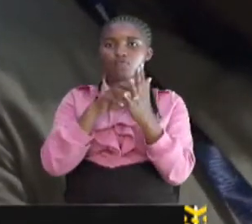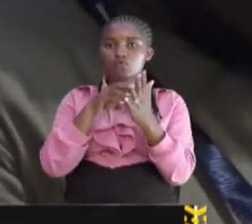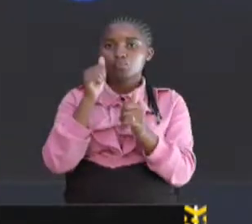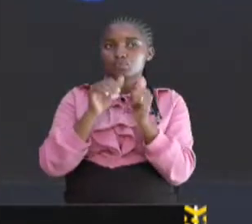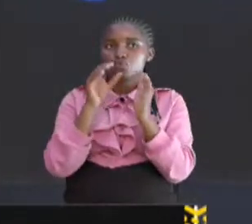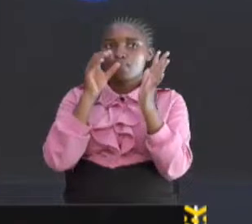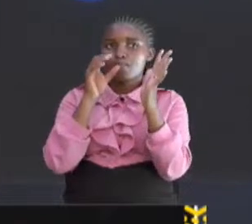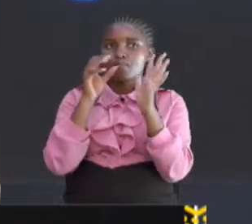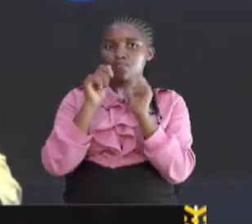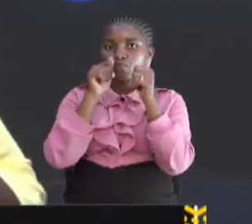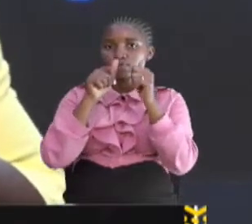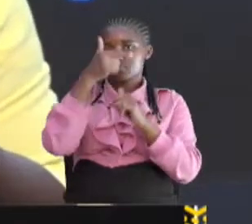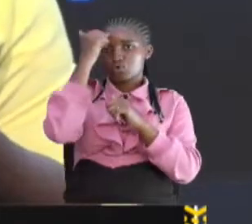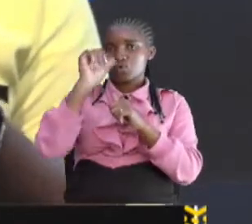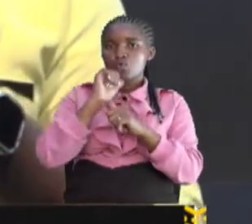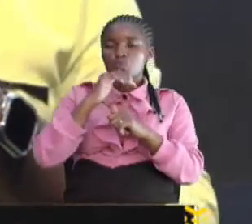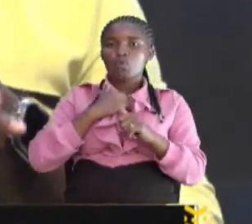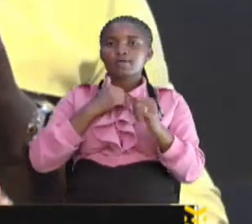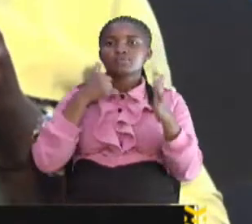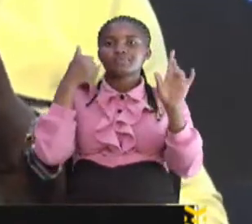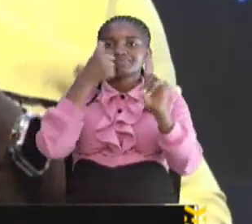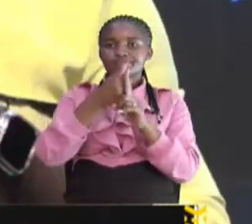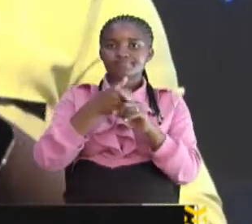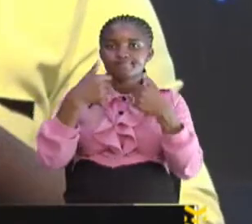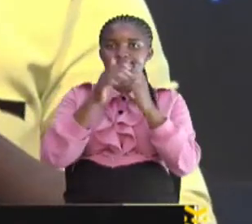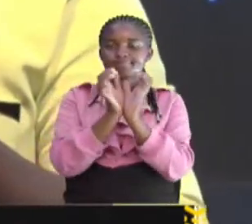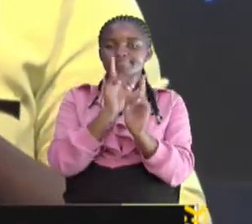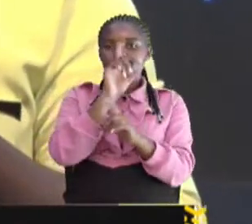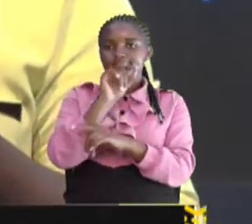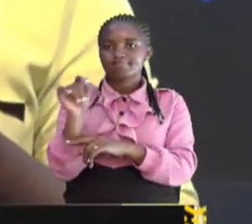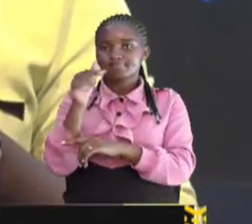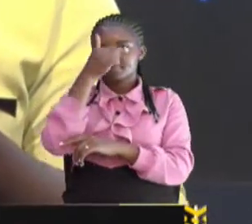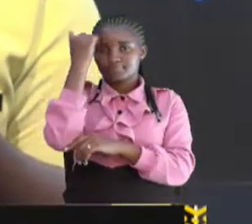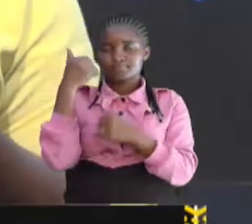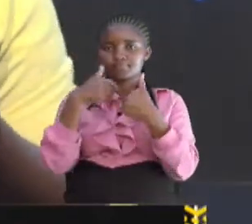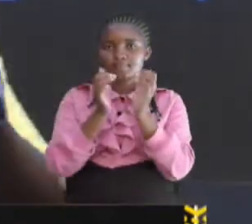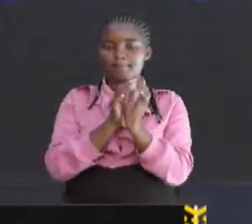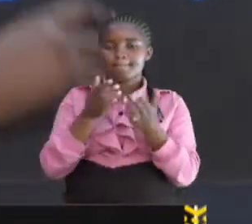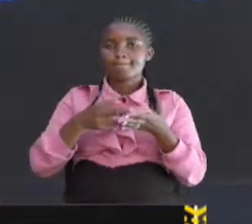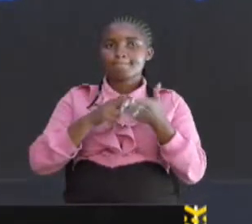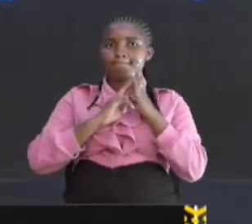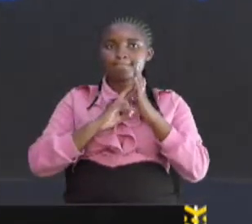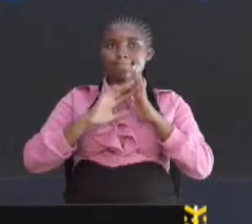because you don't want to impact the community. TikTok is a community that inspires creativity